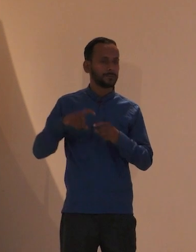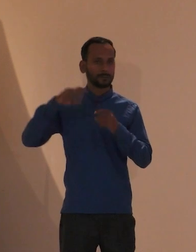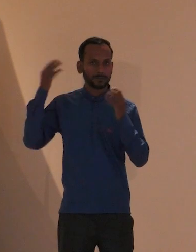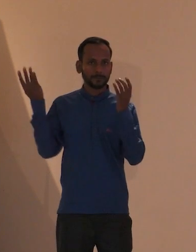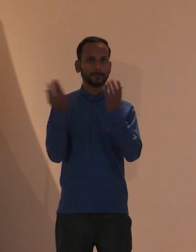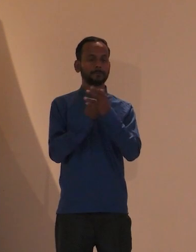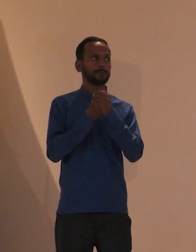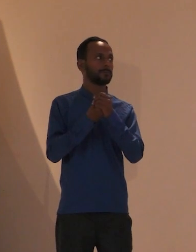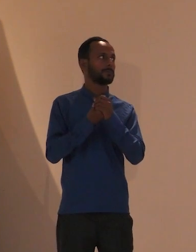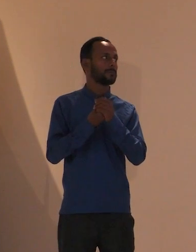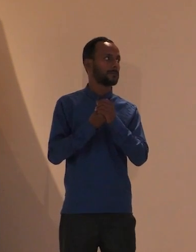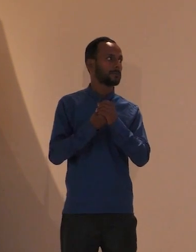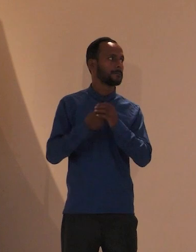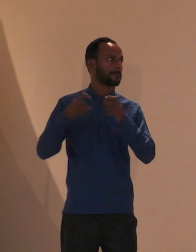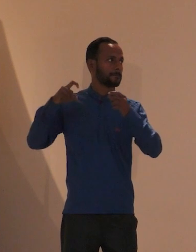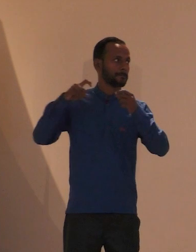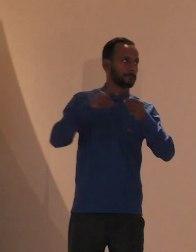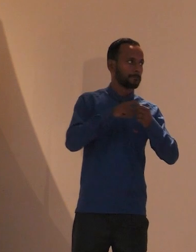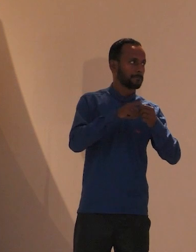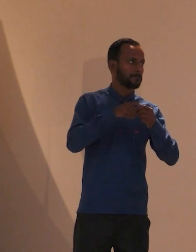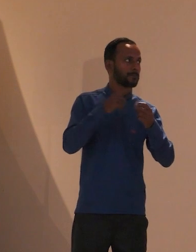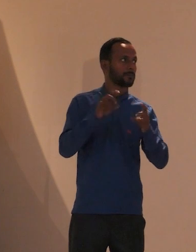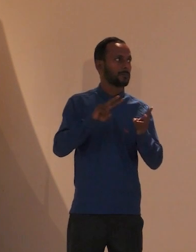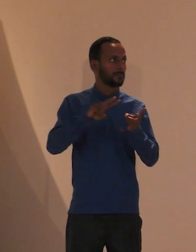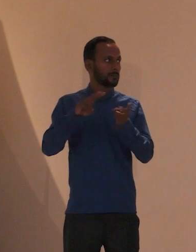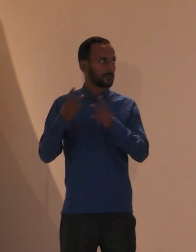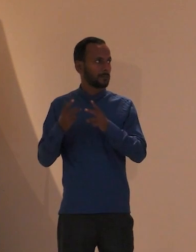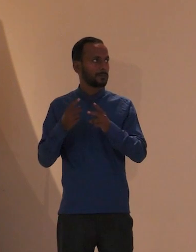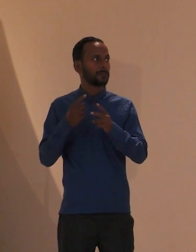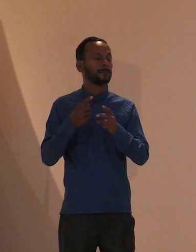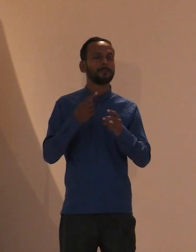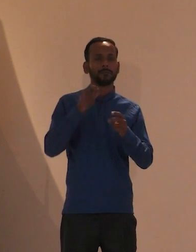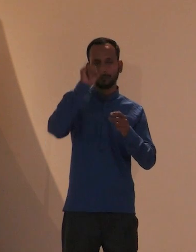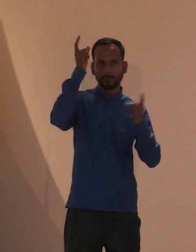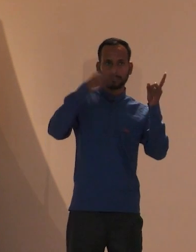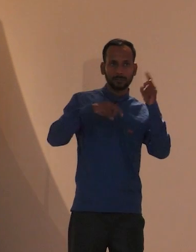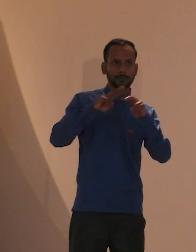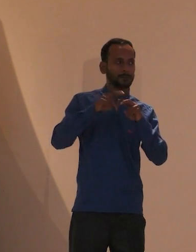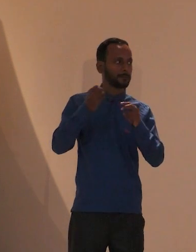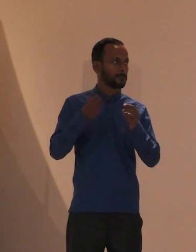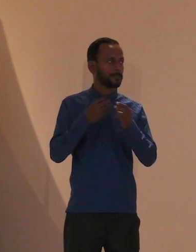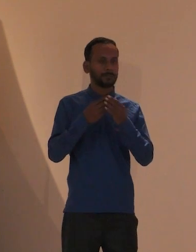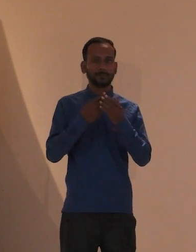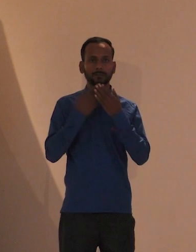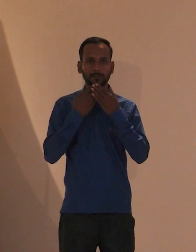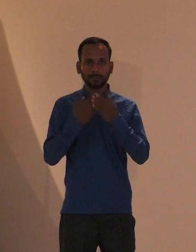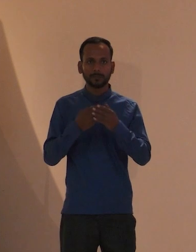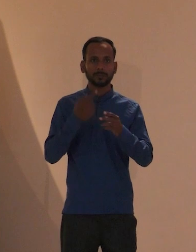Collaborations, like I mentioned, we do work with INTAC, the Kalus Gulbenkian Foundation. Thanks to the